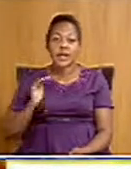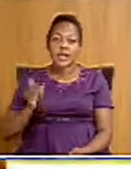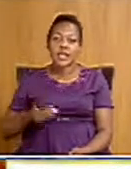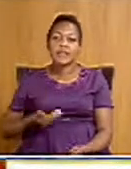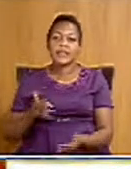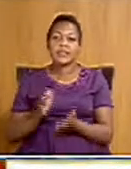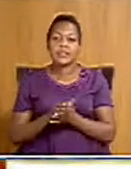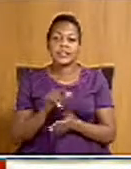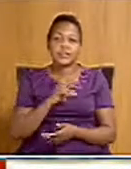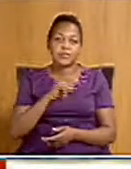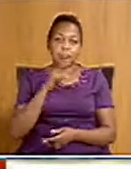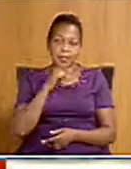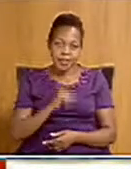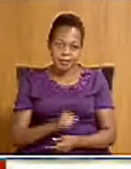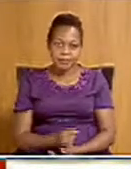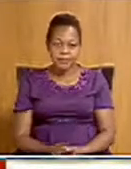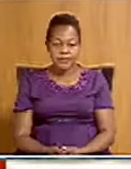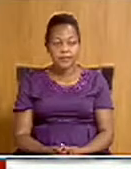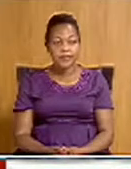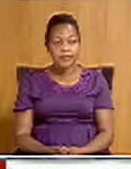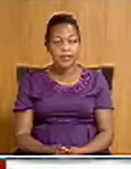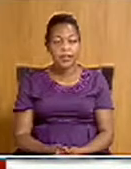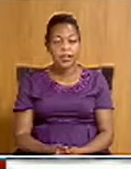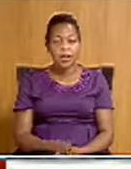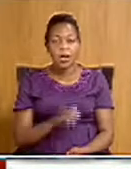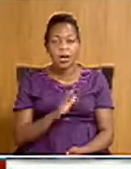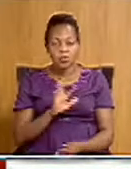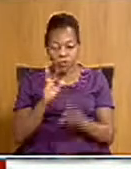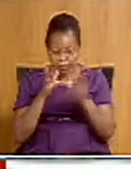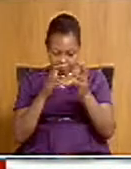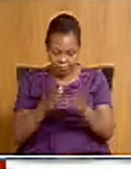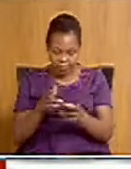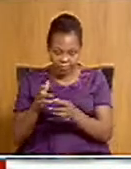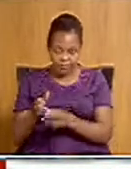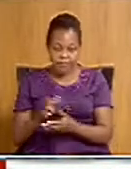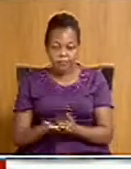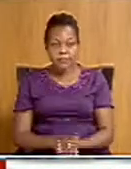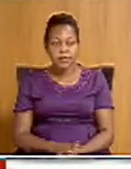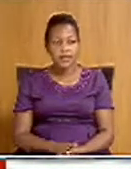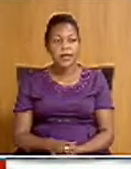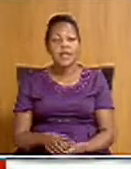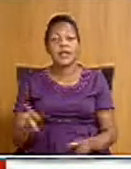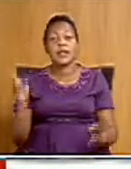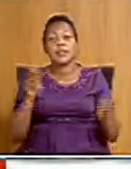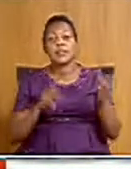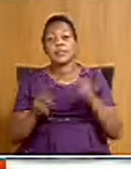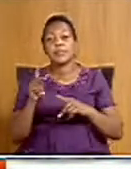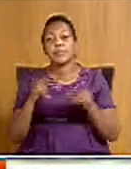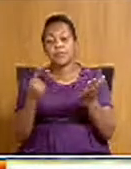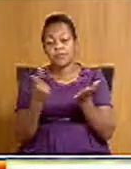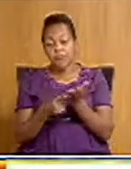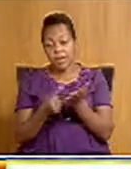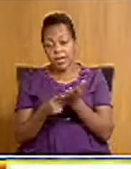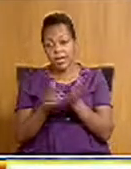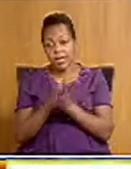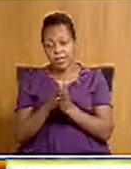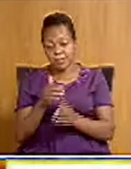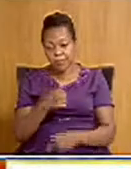Ladies and gentlemen, Your Excellencies, the people of Uganda and